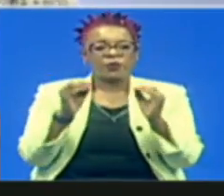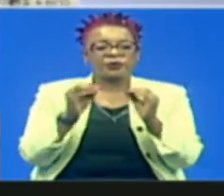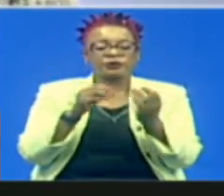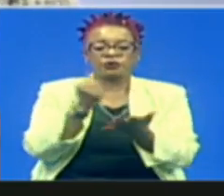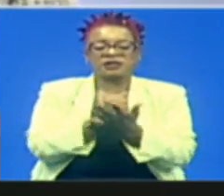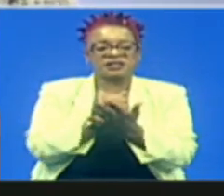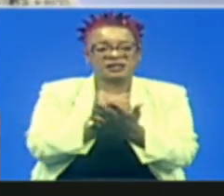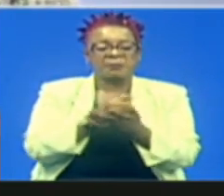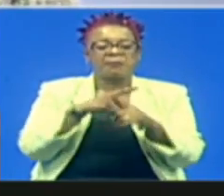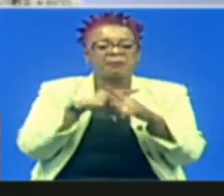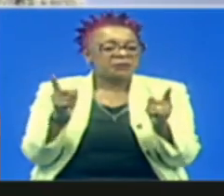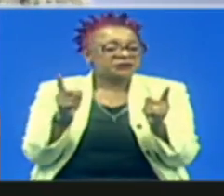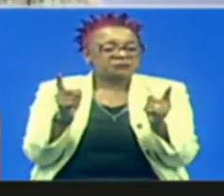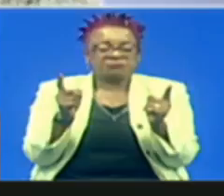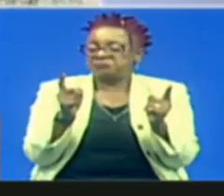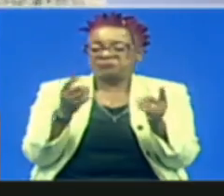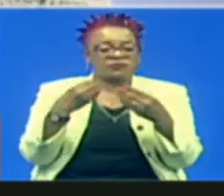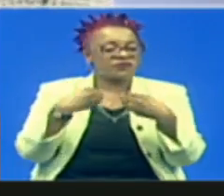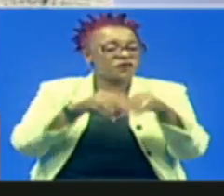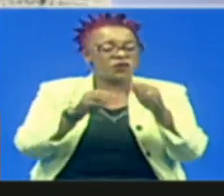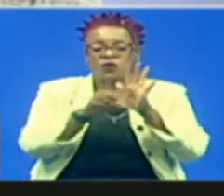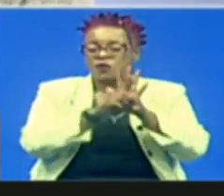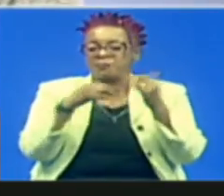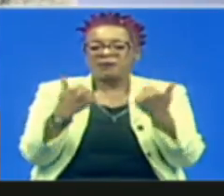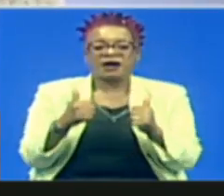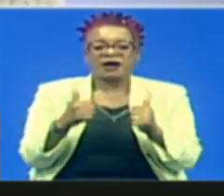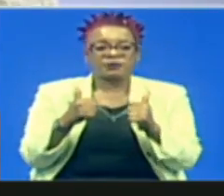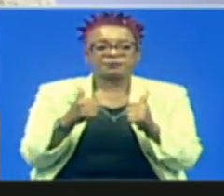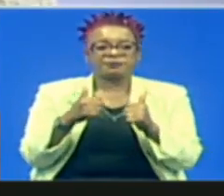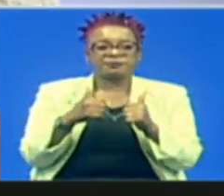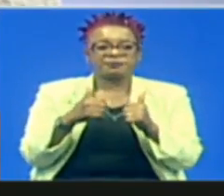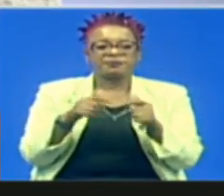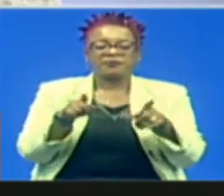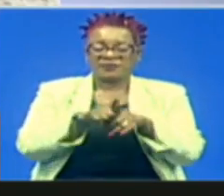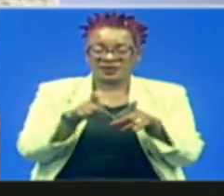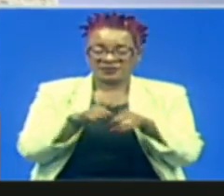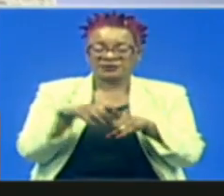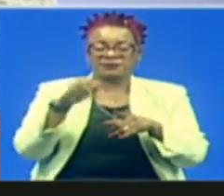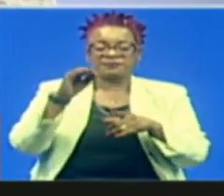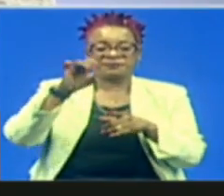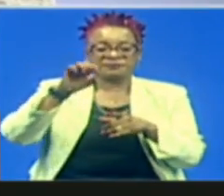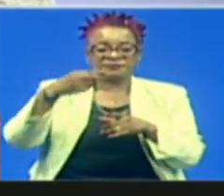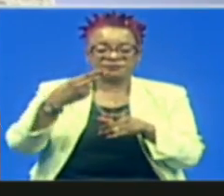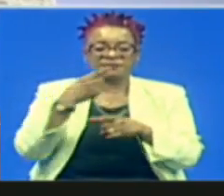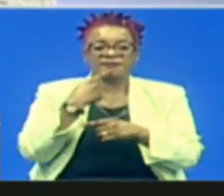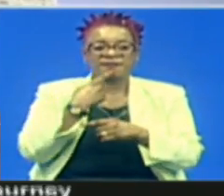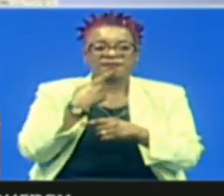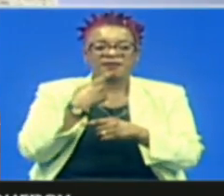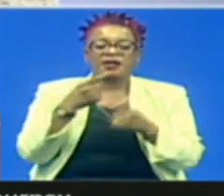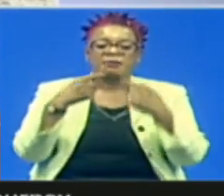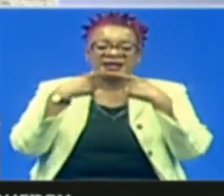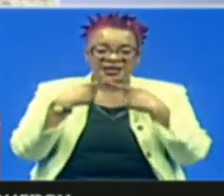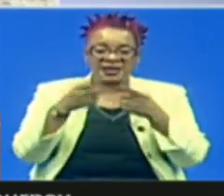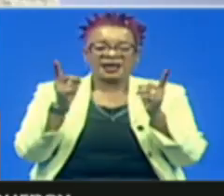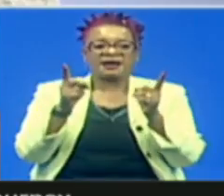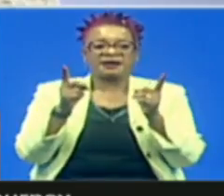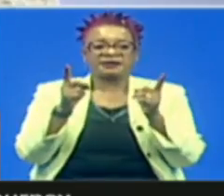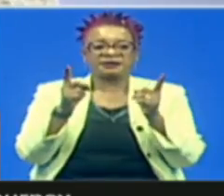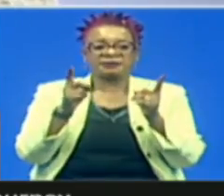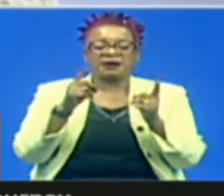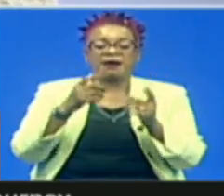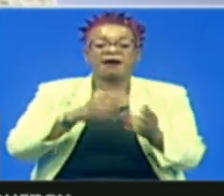weapons, but are yet to comply. And as Seth Olale reports, the government says they will be declared armed and